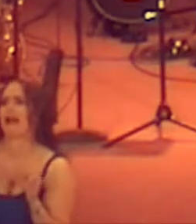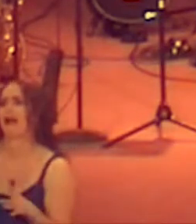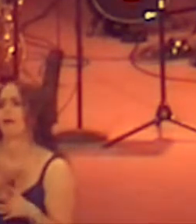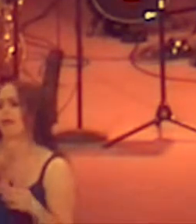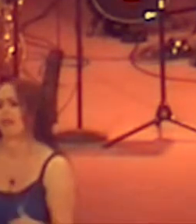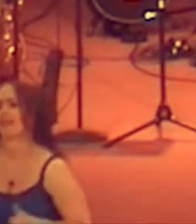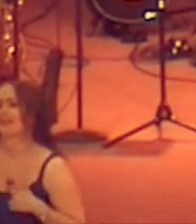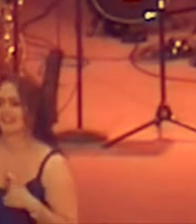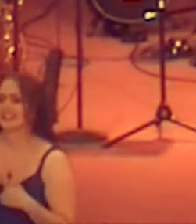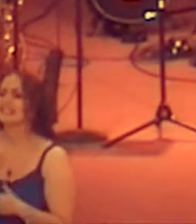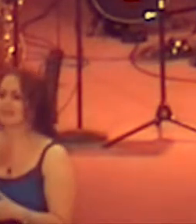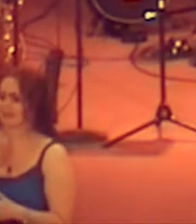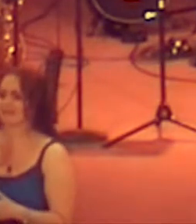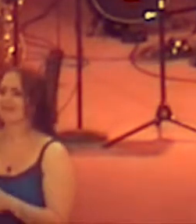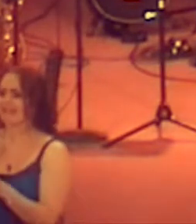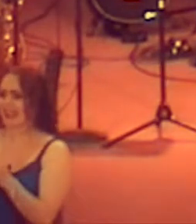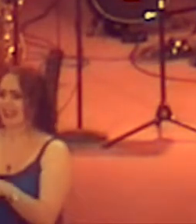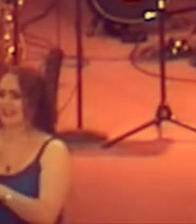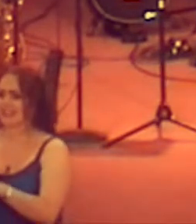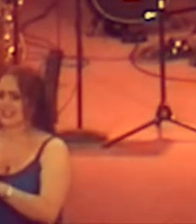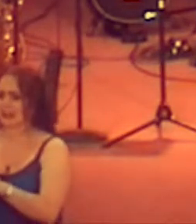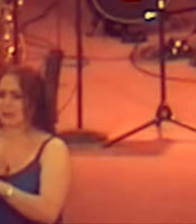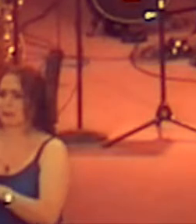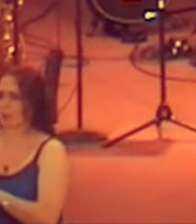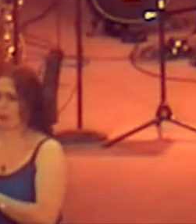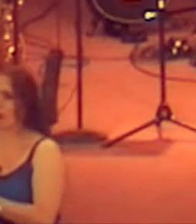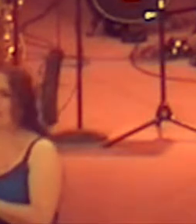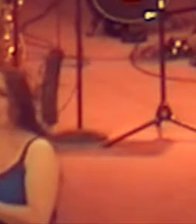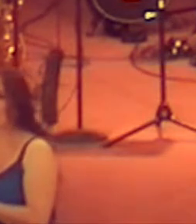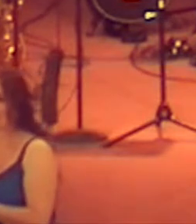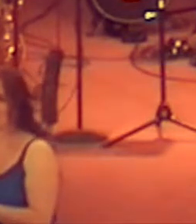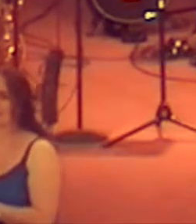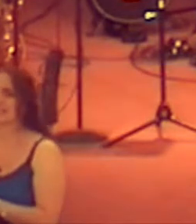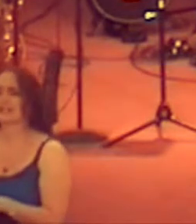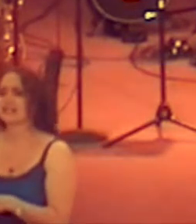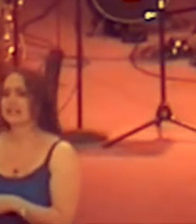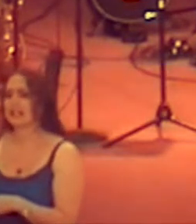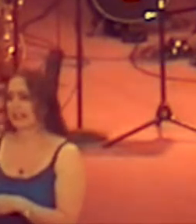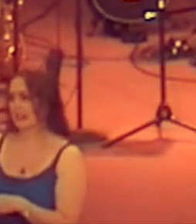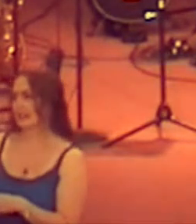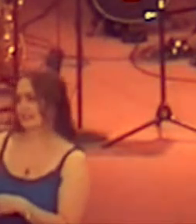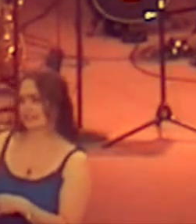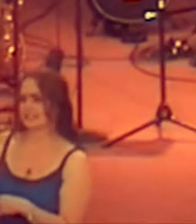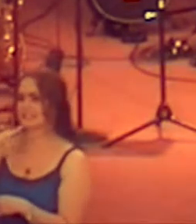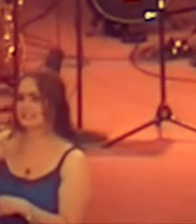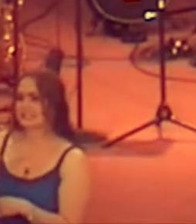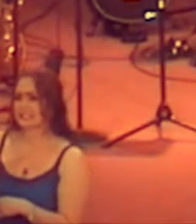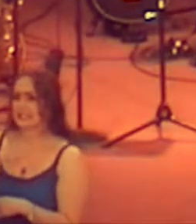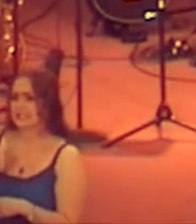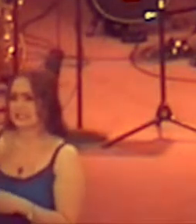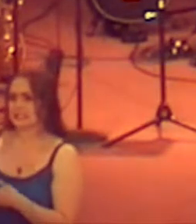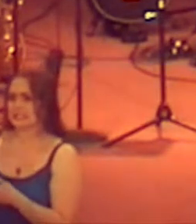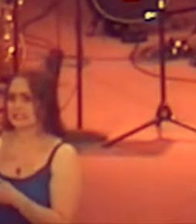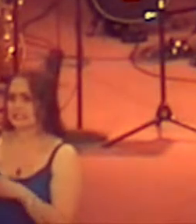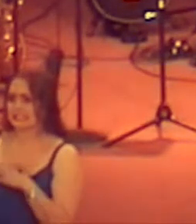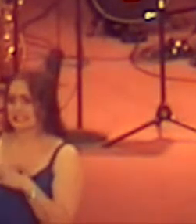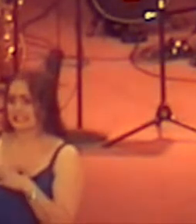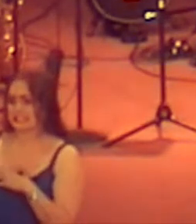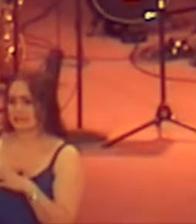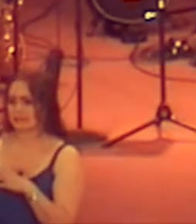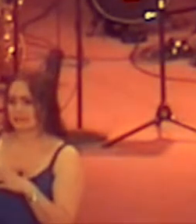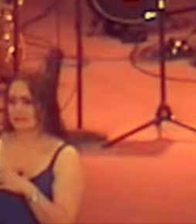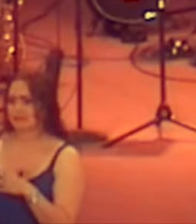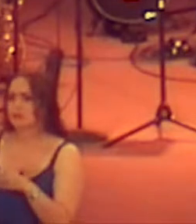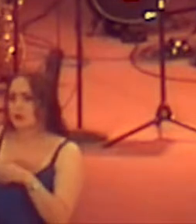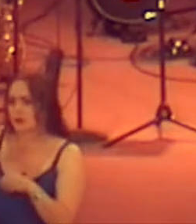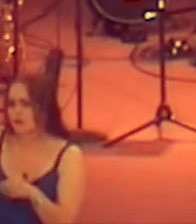about cardio, anytime that cardio is involved with anything, like Rick said, I did 4 camps this summer. It was awesome, very